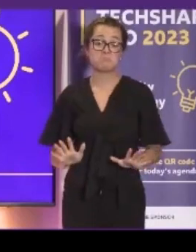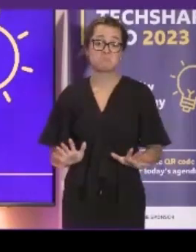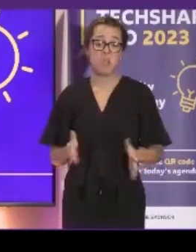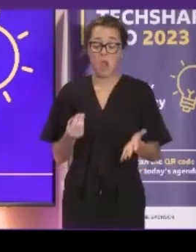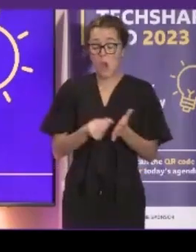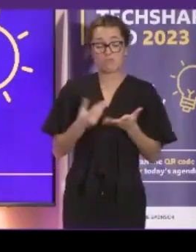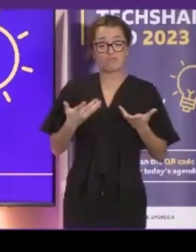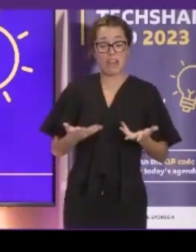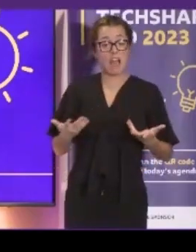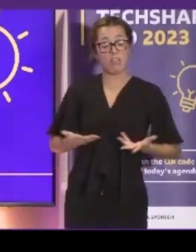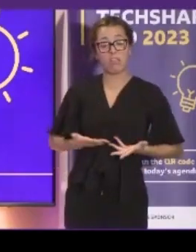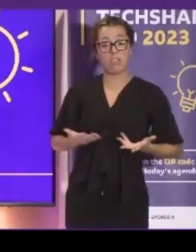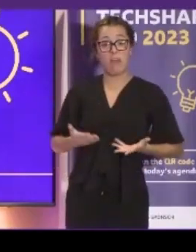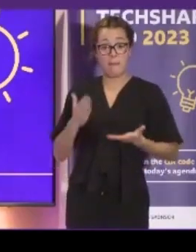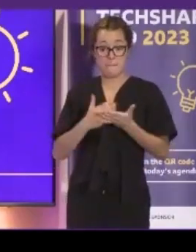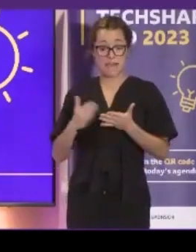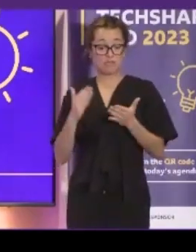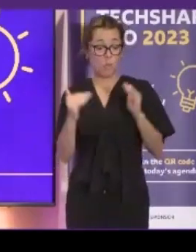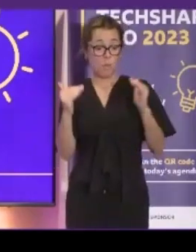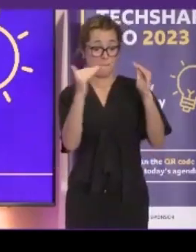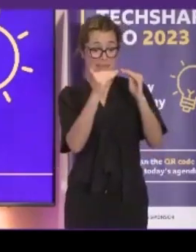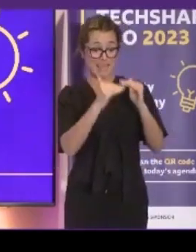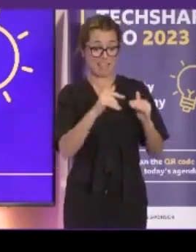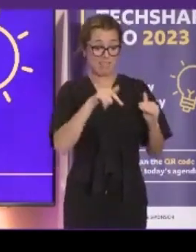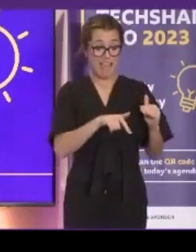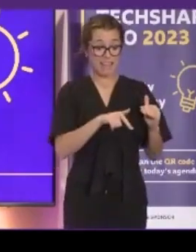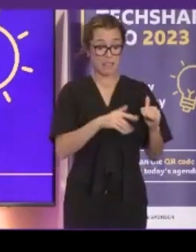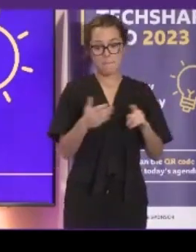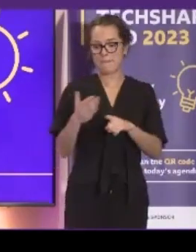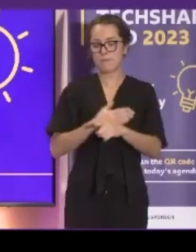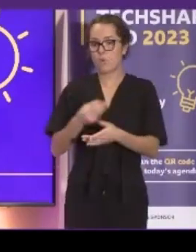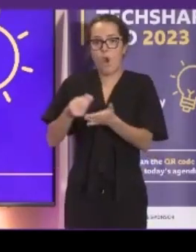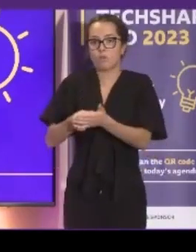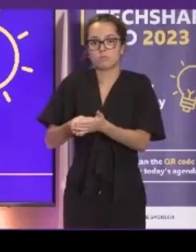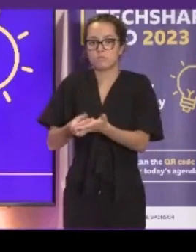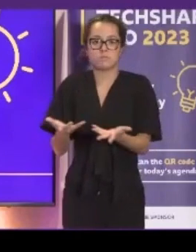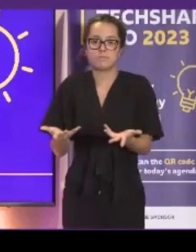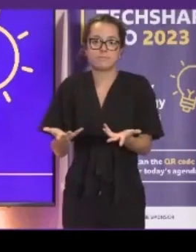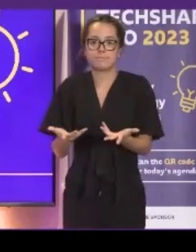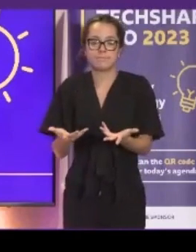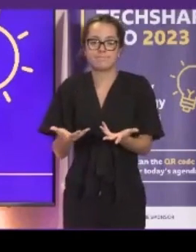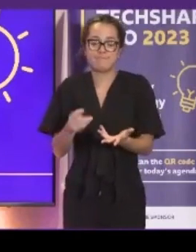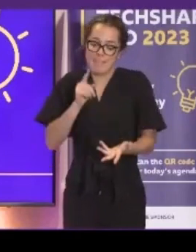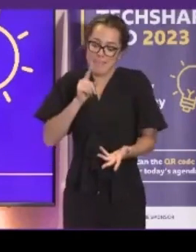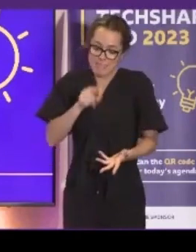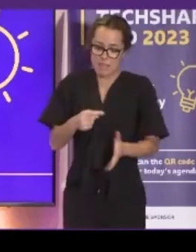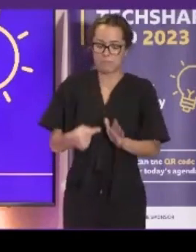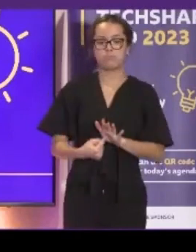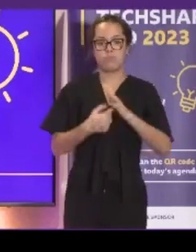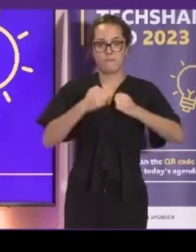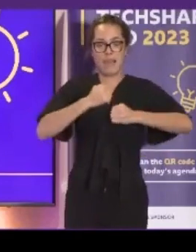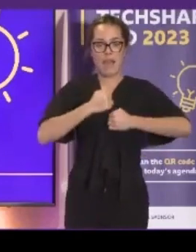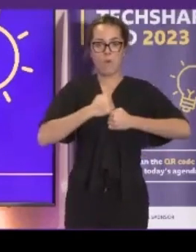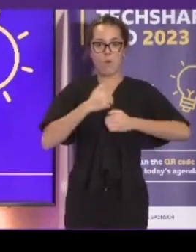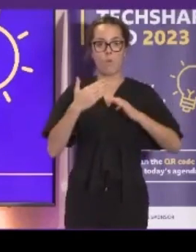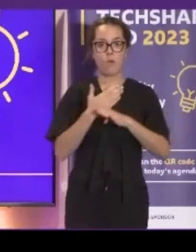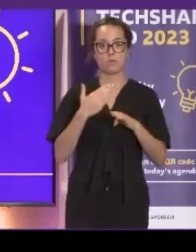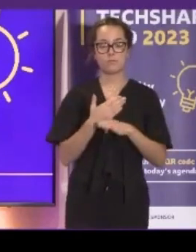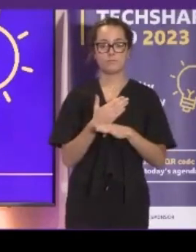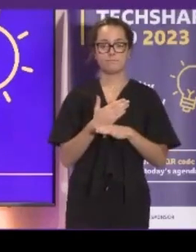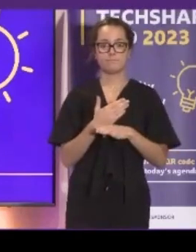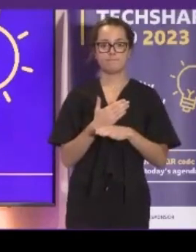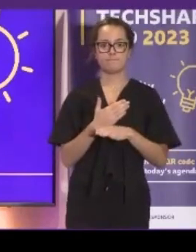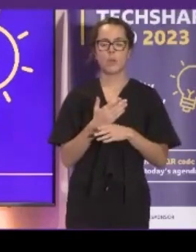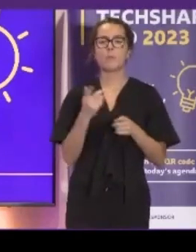cost at this moment, make sure you meet that before you even come to the table. And I think that's the biggest role we've been able to play. That's part of managing